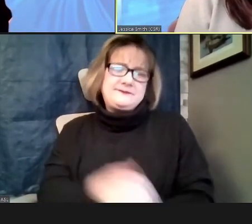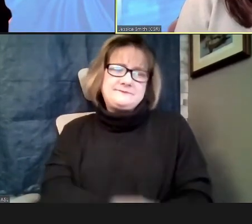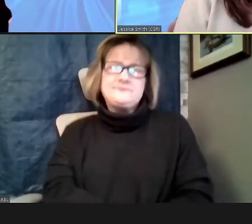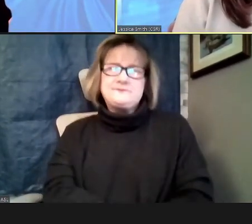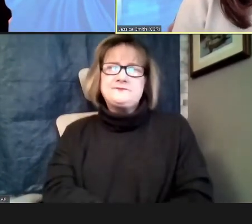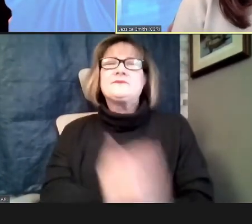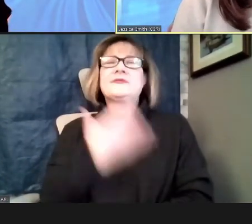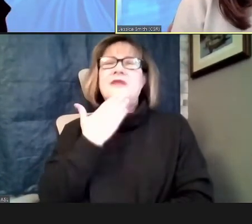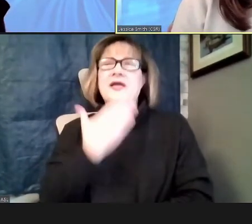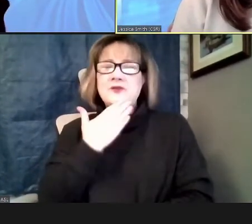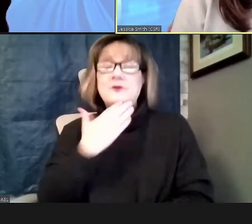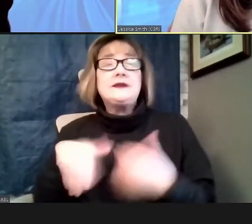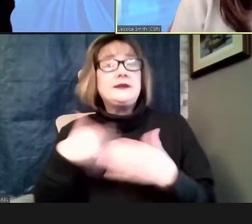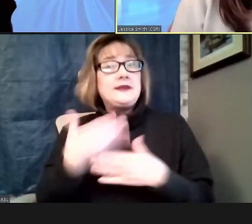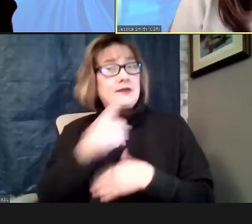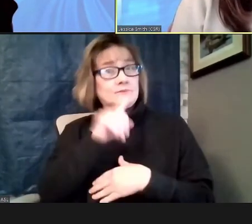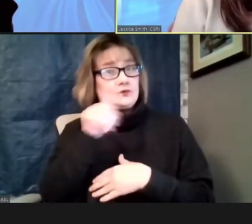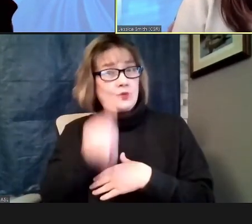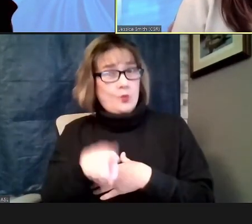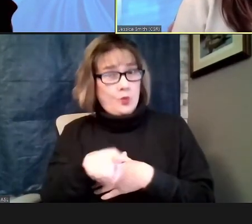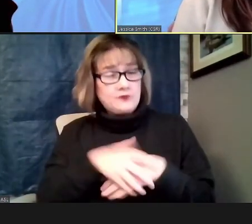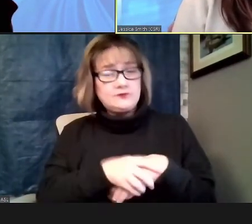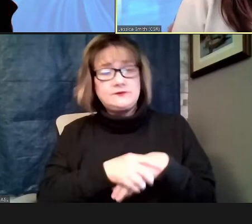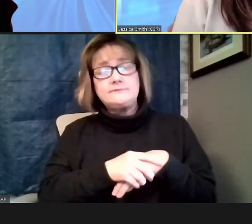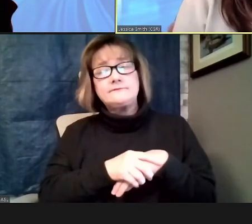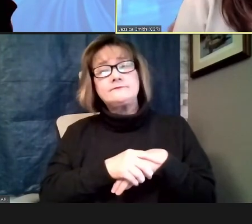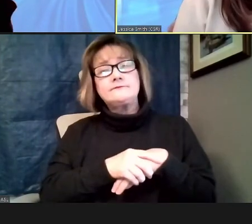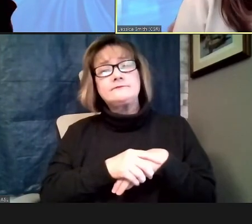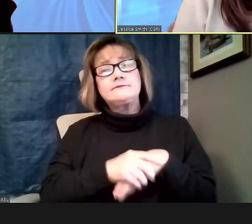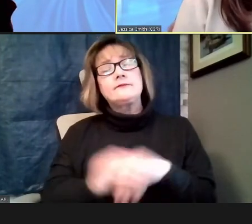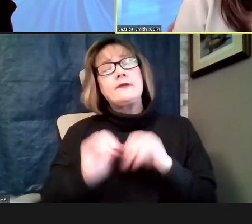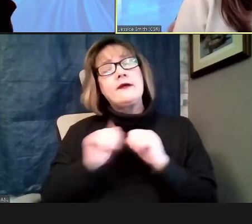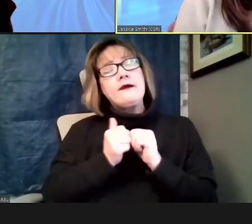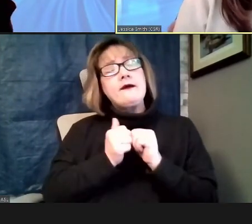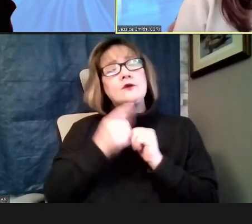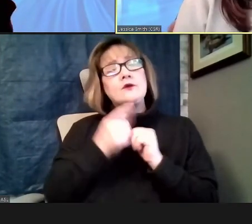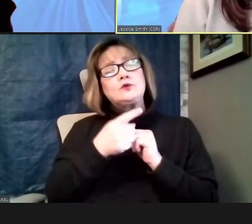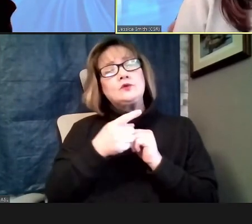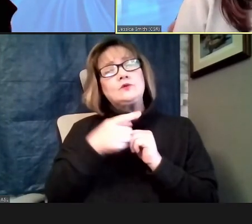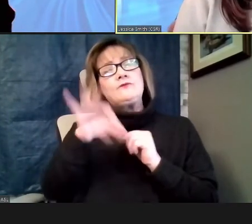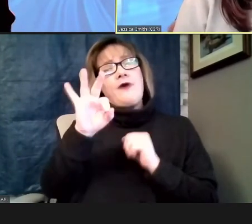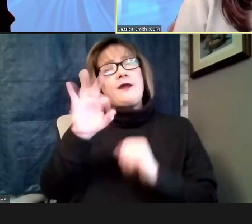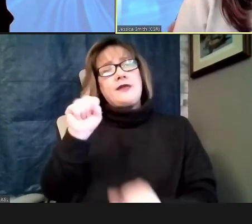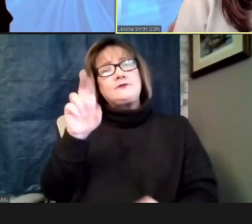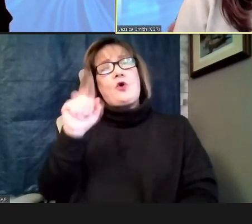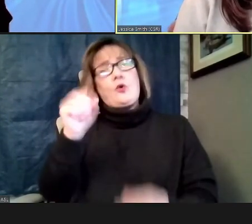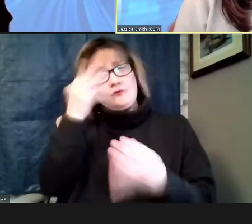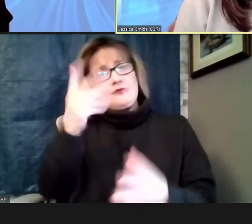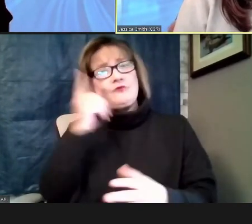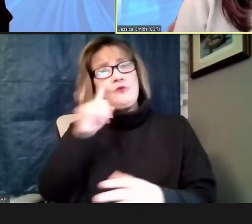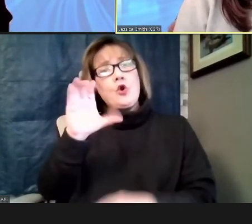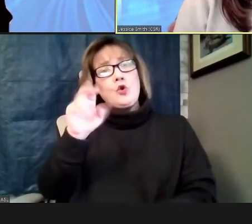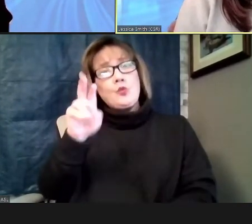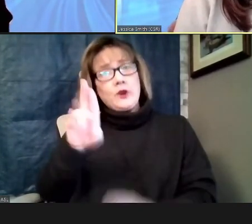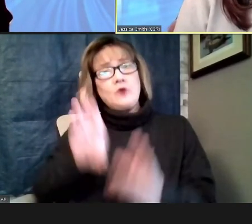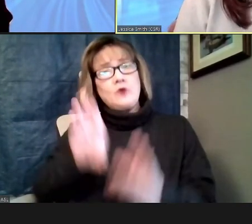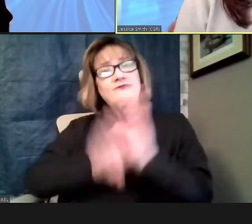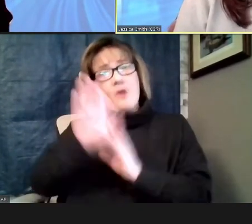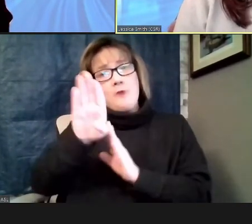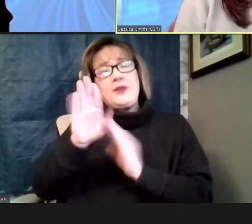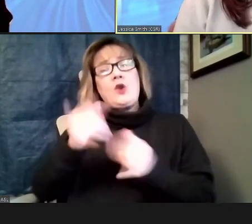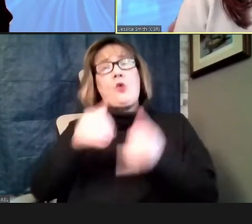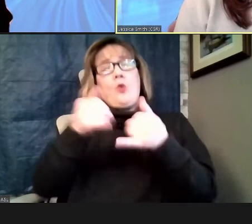Thank you. So on to the next question. How do you find SRO information for career development awards with special